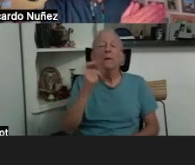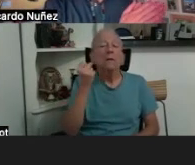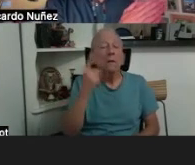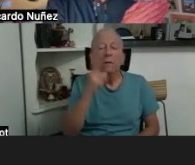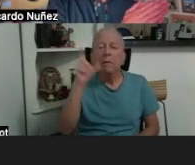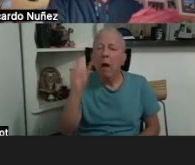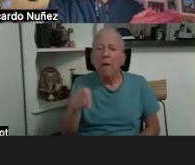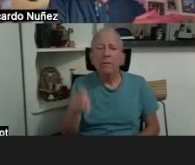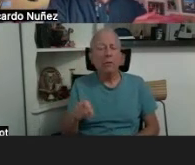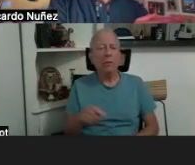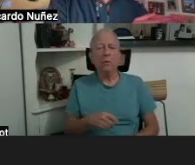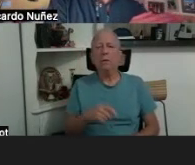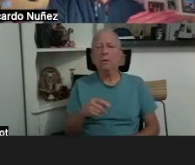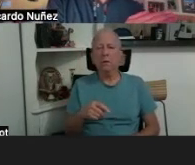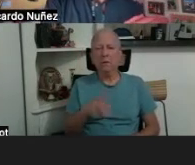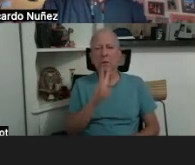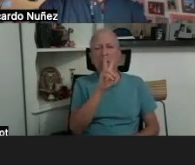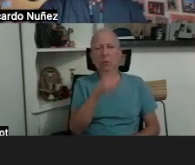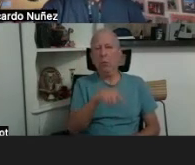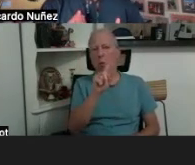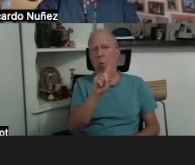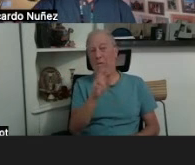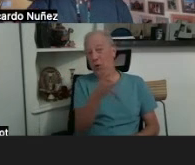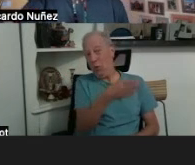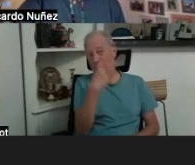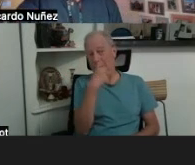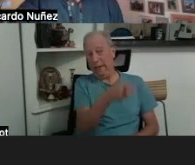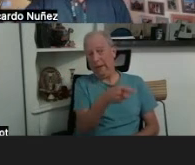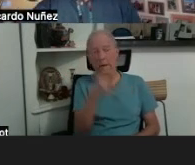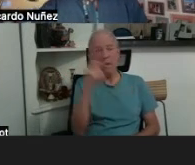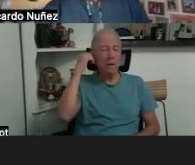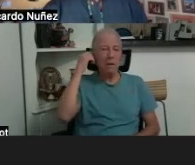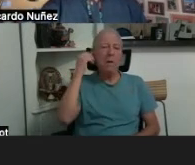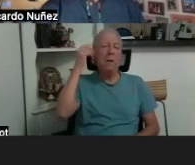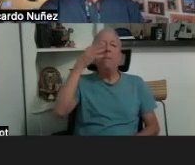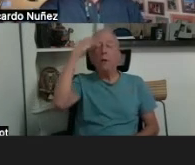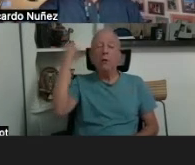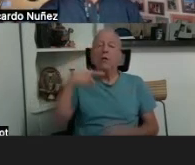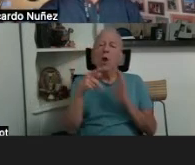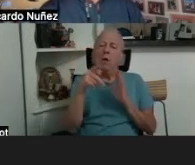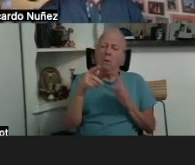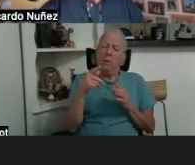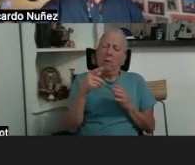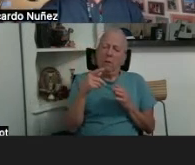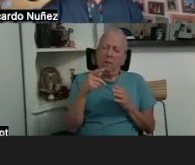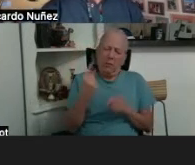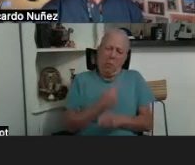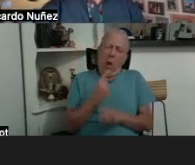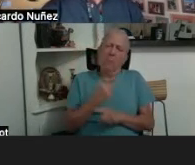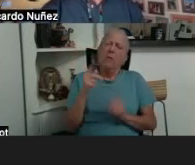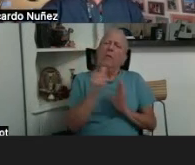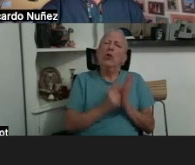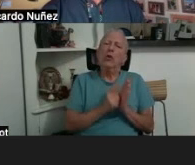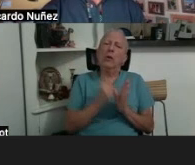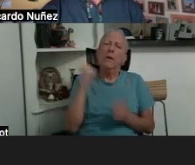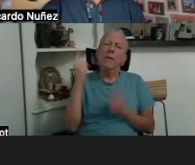is said in 2.12 here, because it is proper for attorneys to refer to moral and ethical considerations